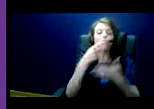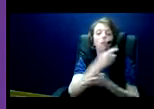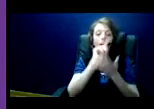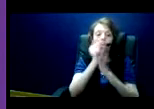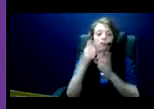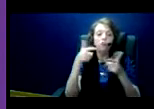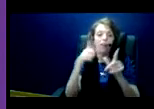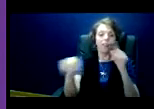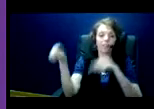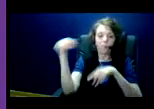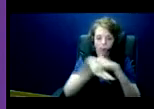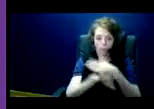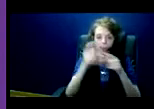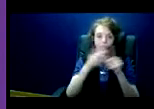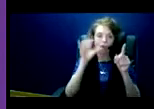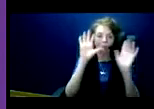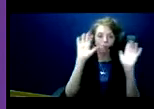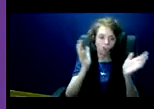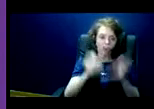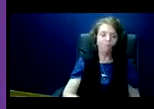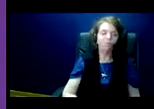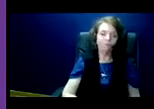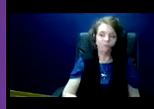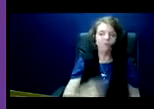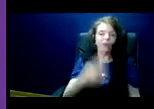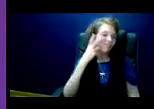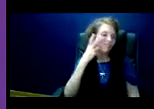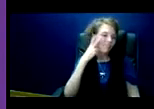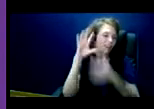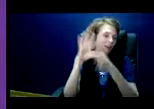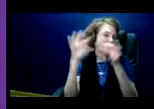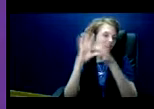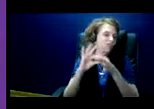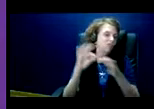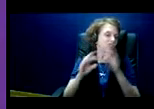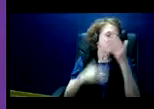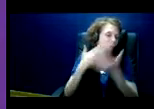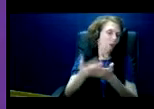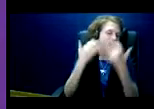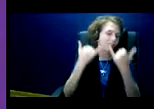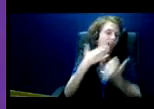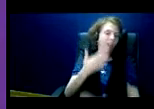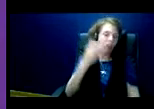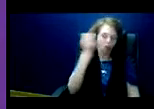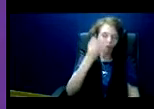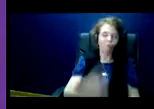come in from the chat. I'm seeing them start to arrive, so thank you.